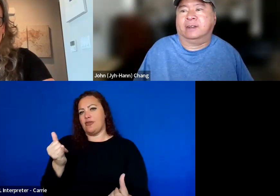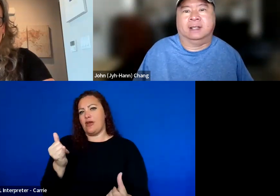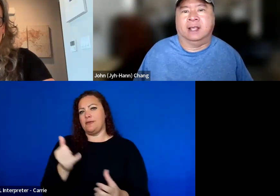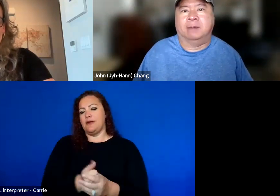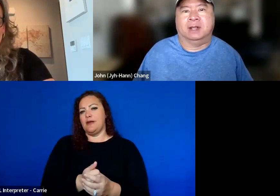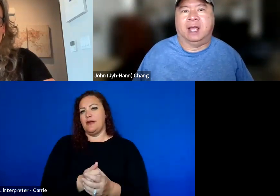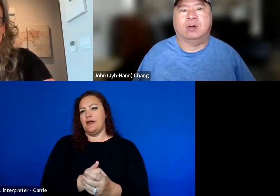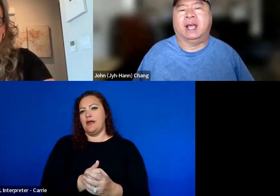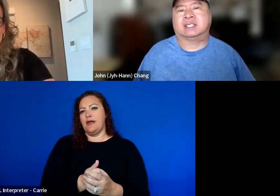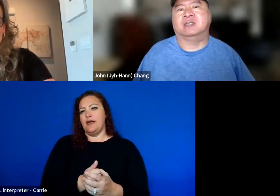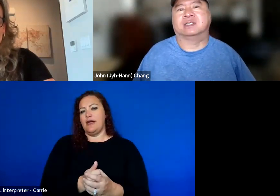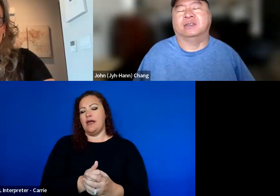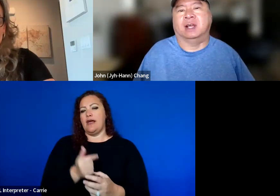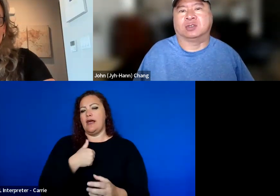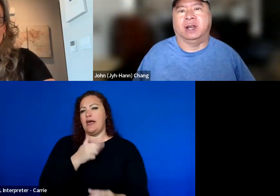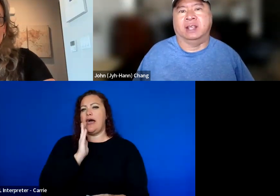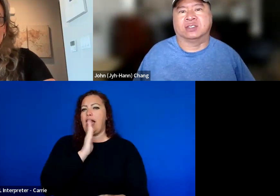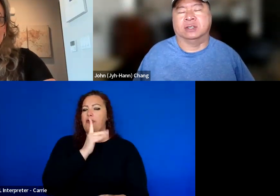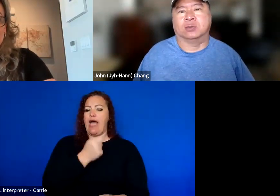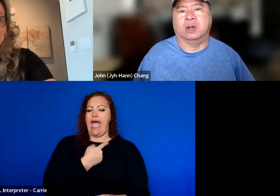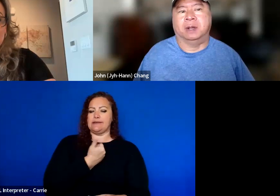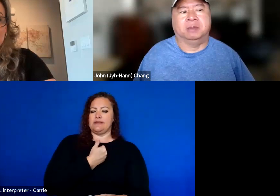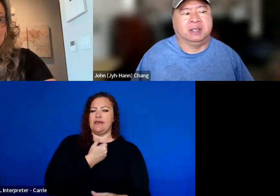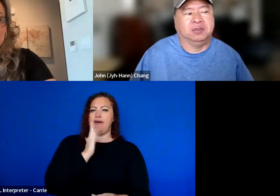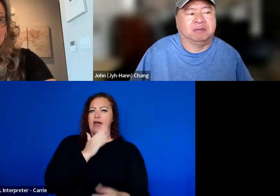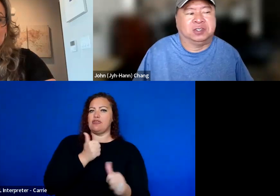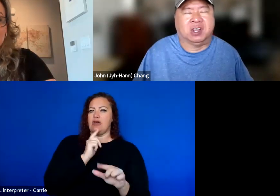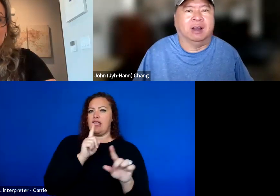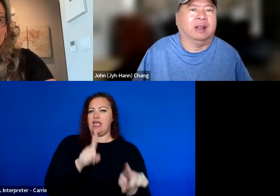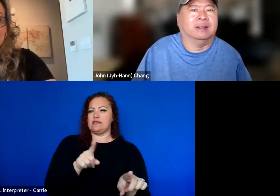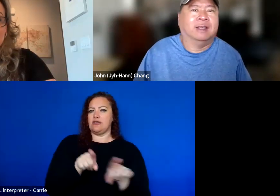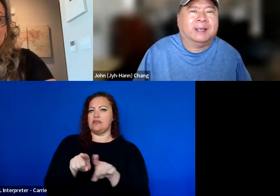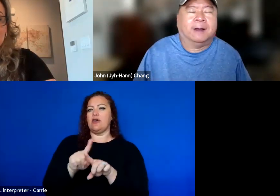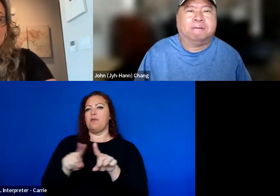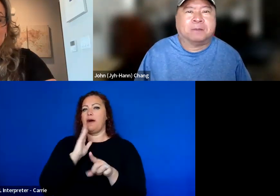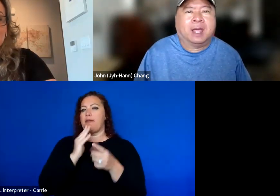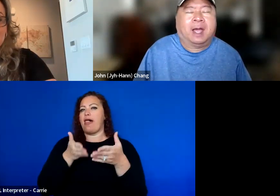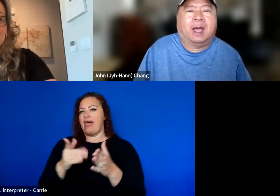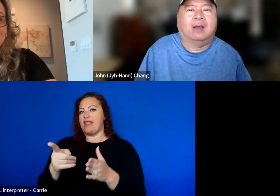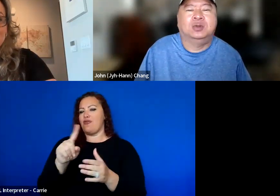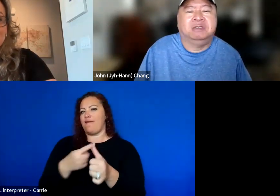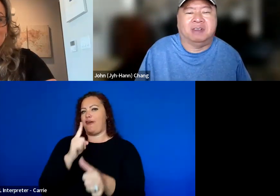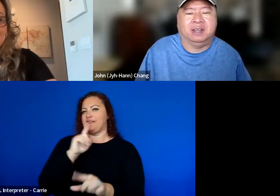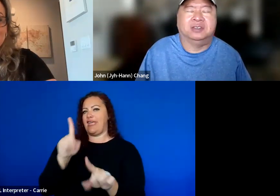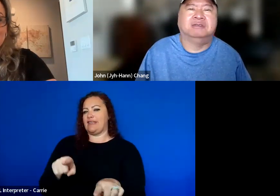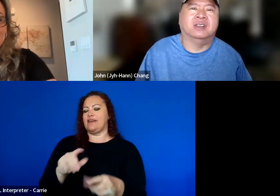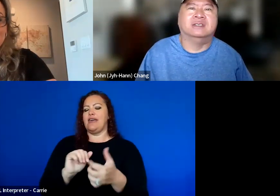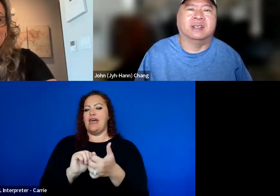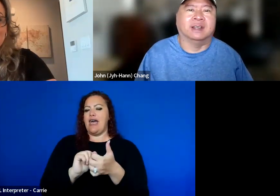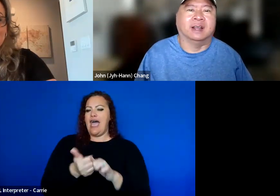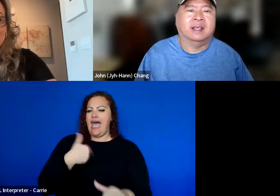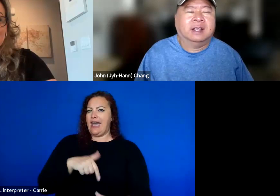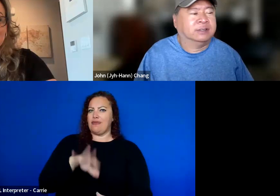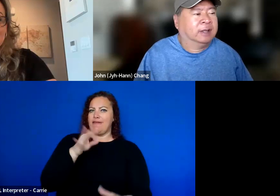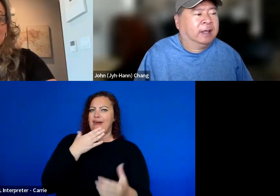and I will ask myself and I'll try to answer it as well, but I'm going to give you the first shot at it. How do we find good friends